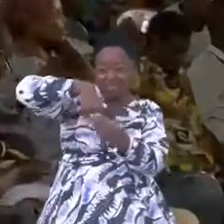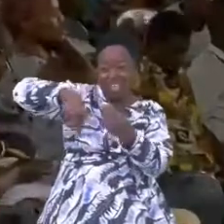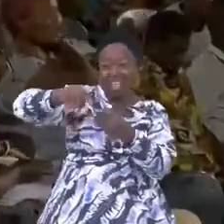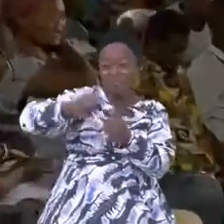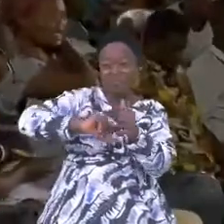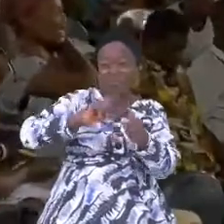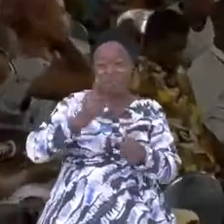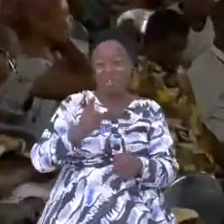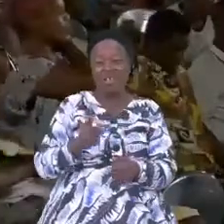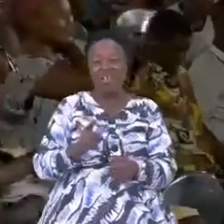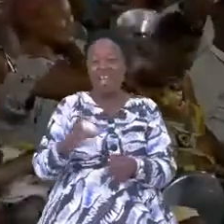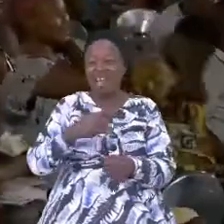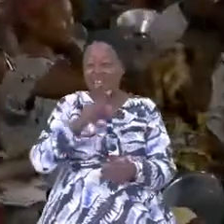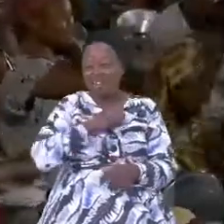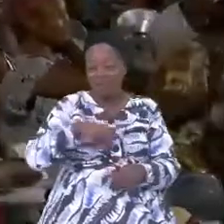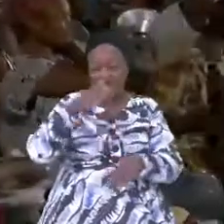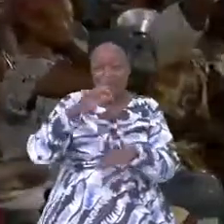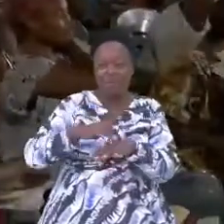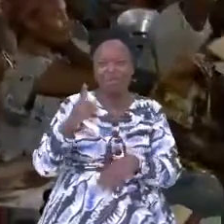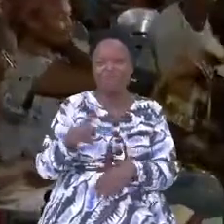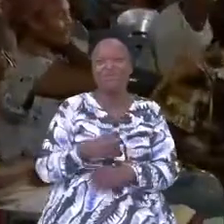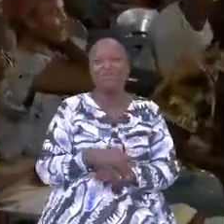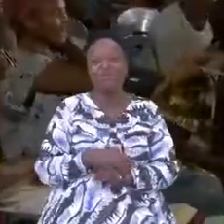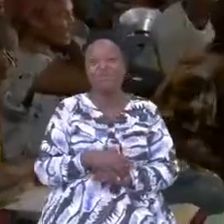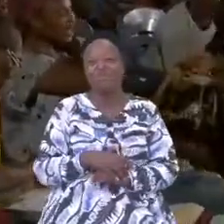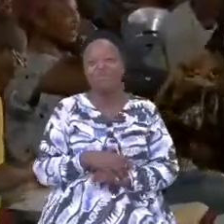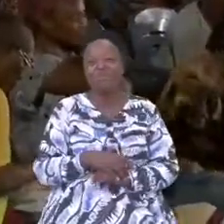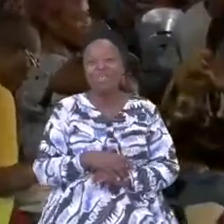There's a phone number that is on the screen.